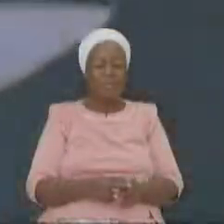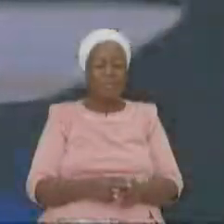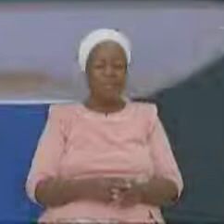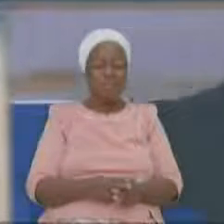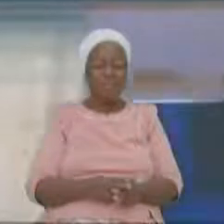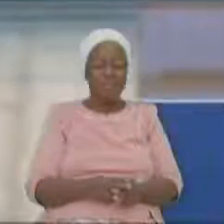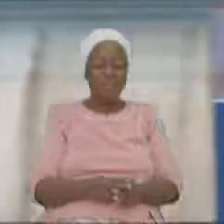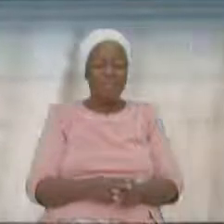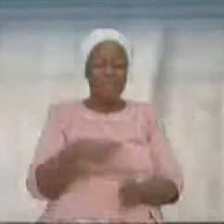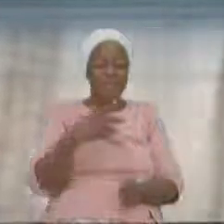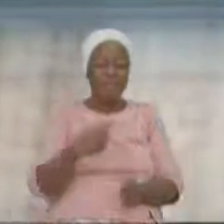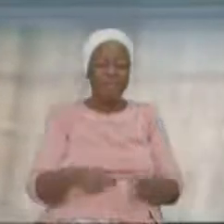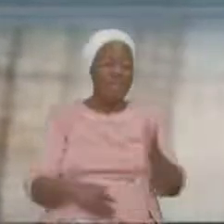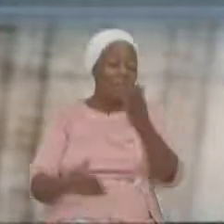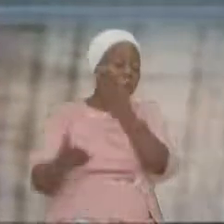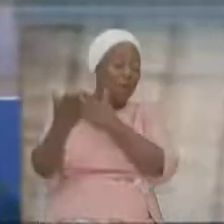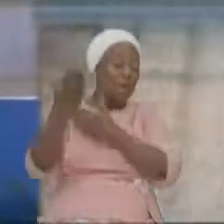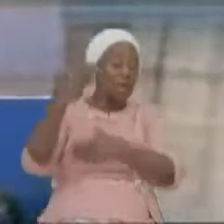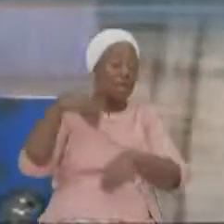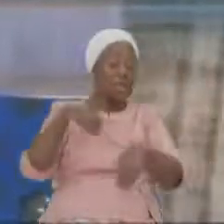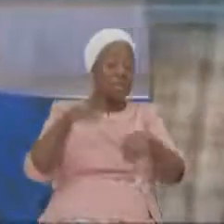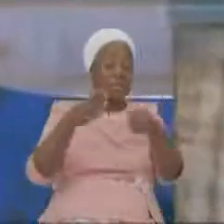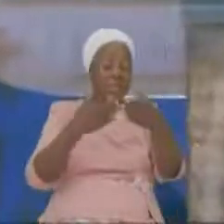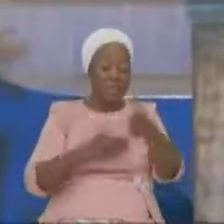The past dead.